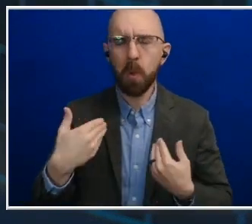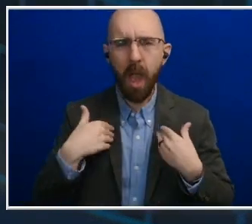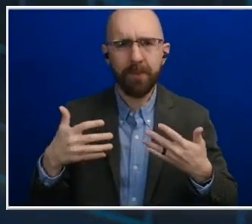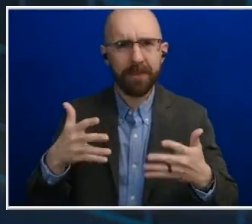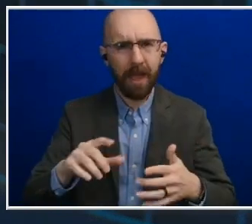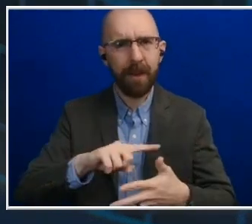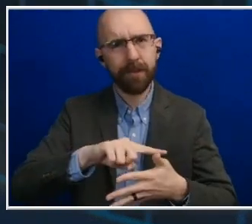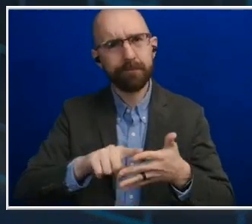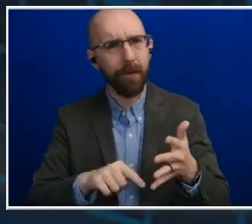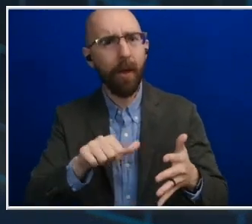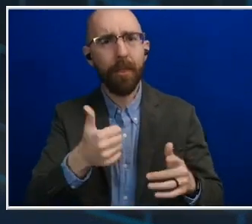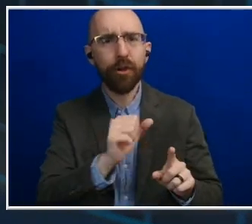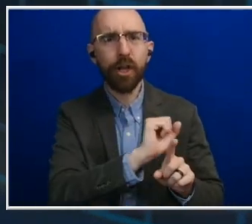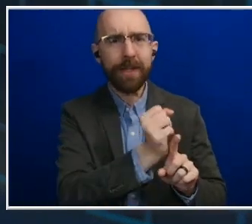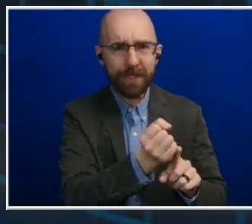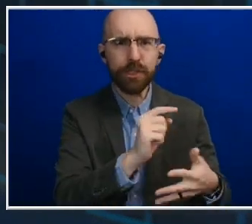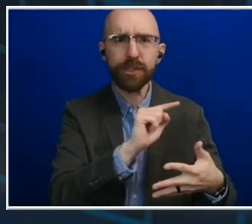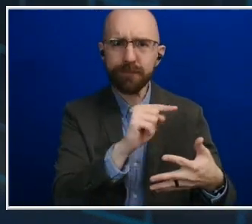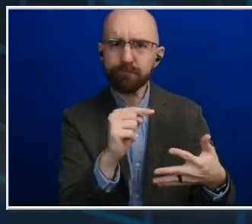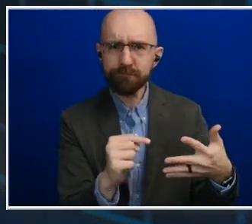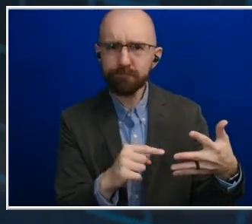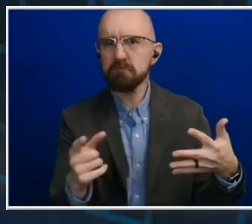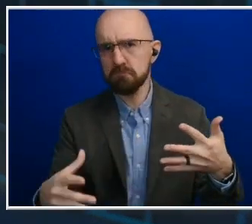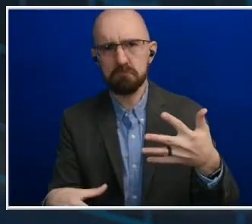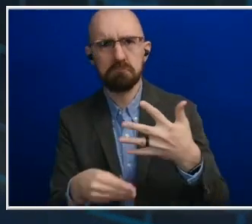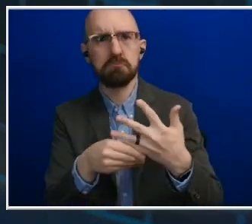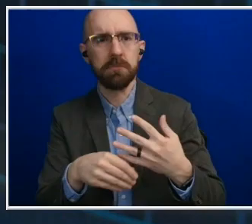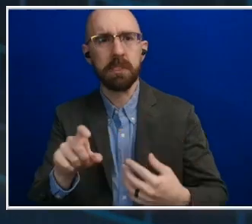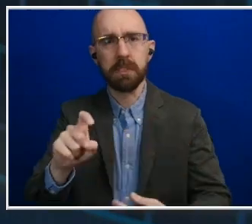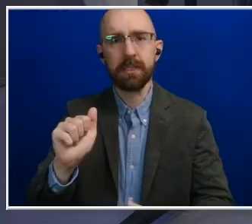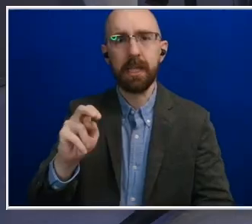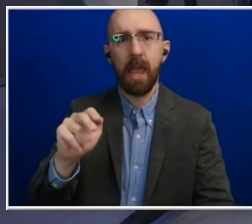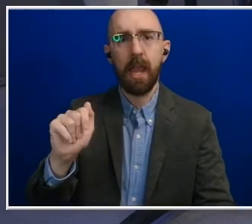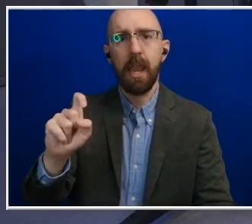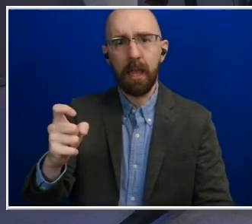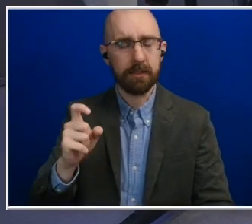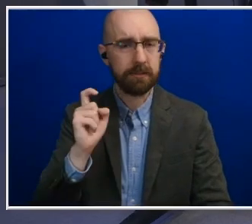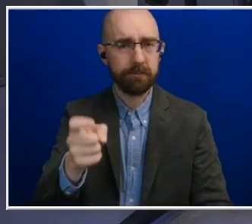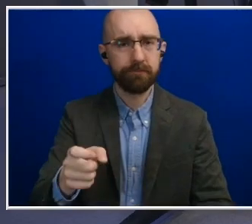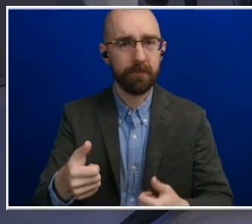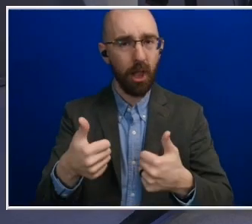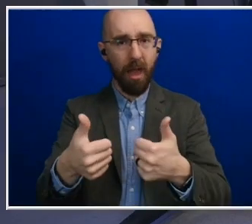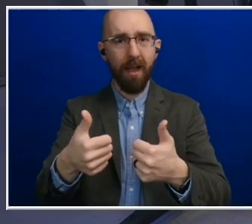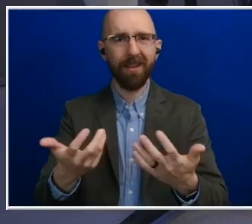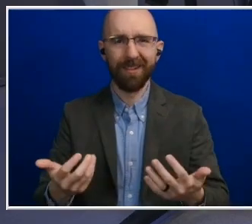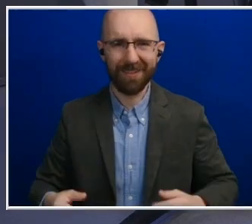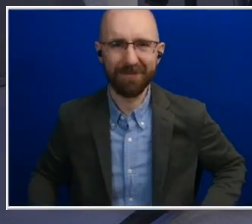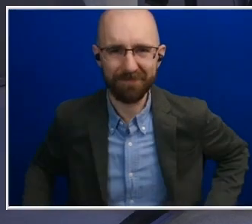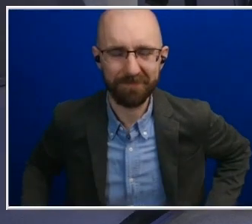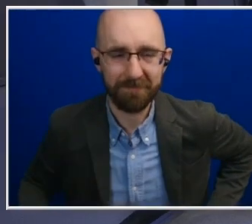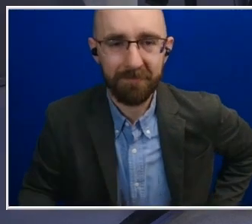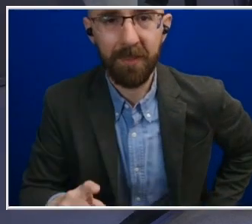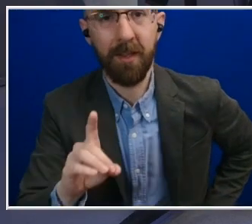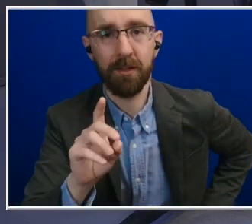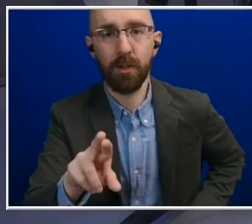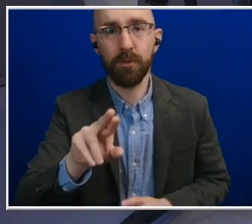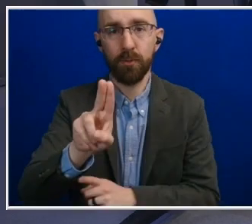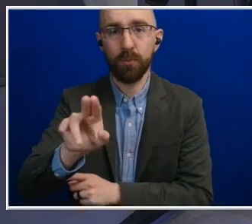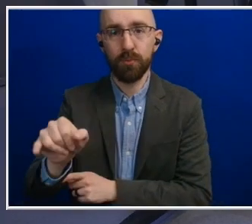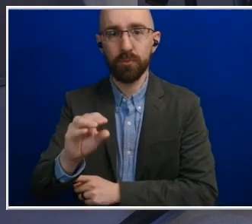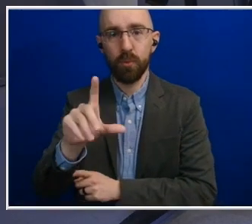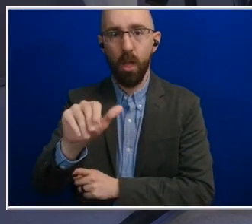so here's Xanax and good luck. All right, Dr. Ujoa, what do you make of that? Let's bring you in.